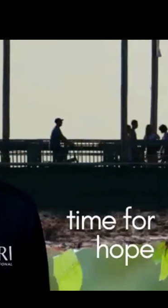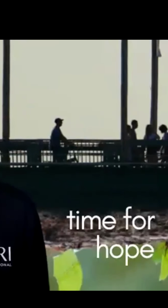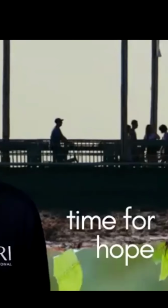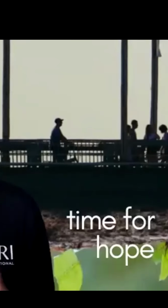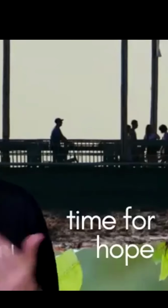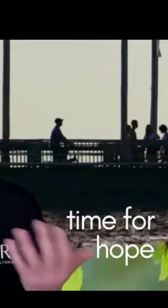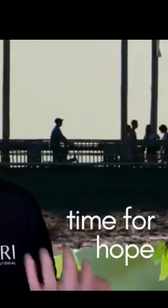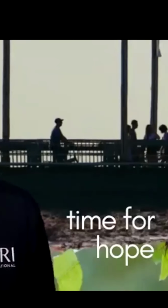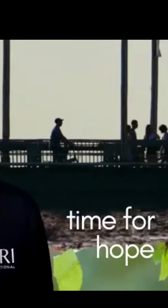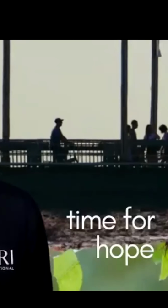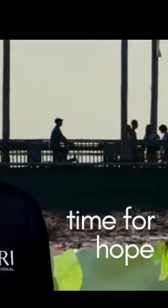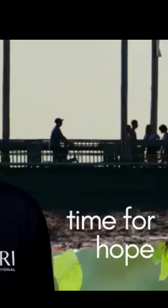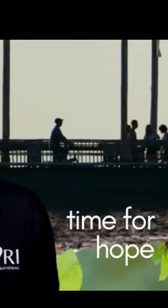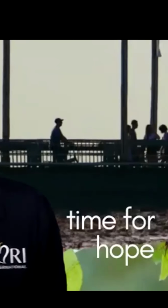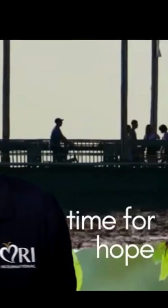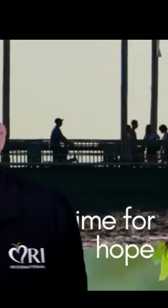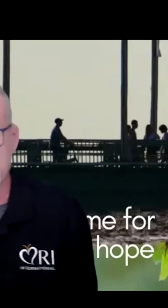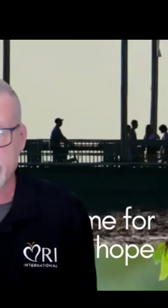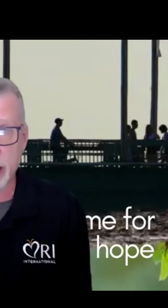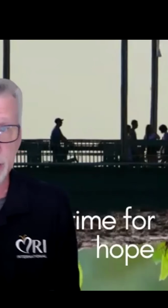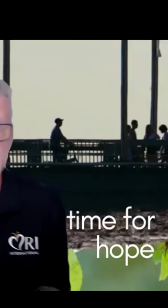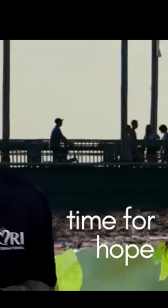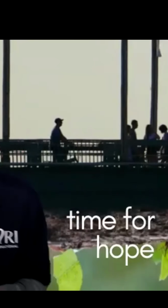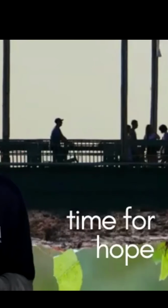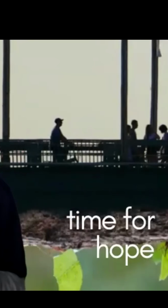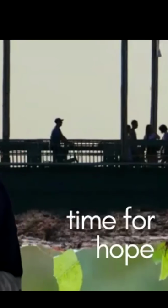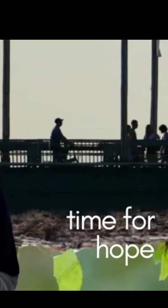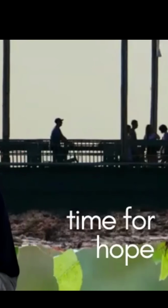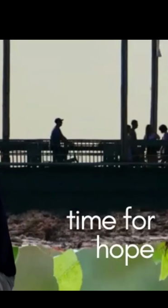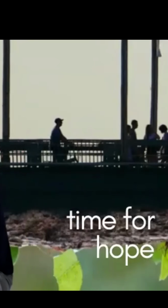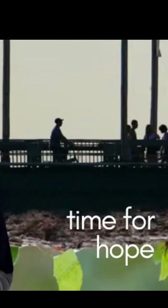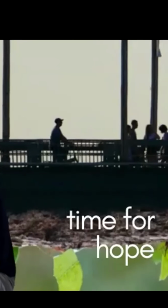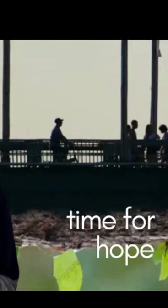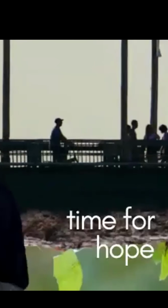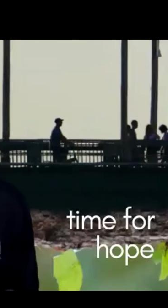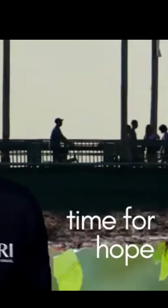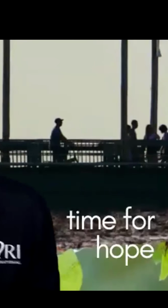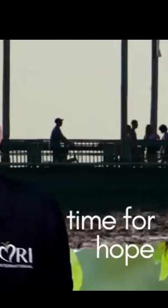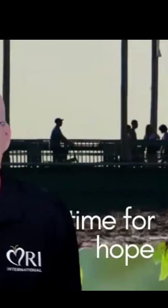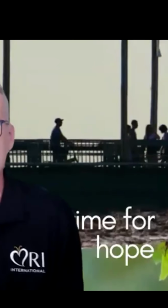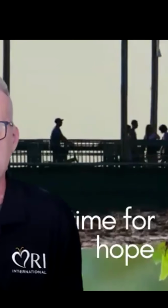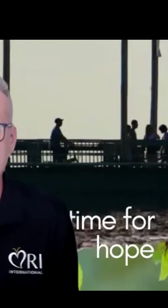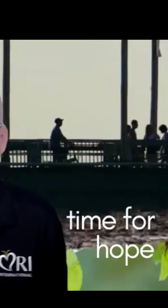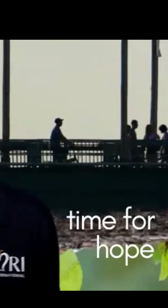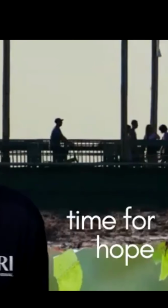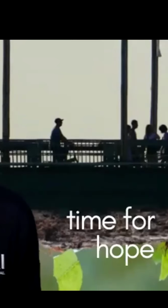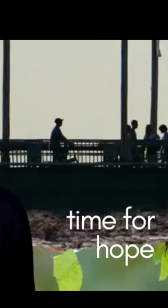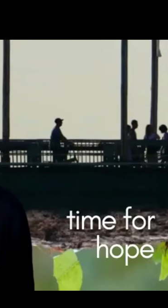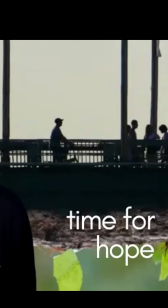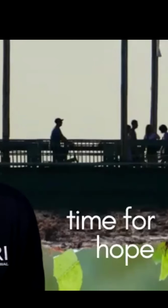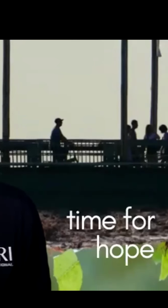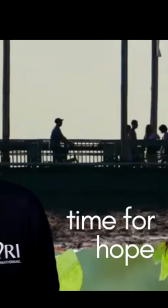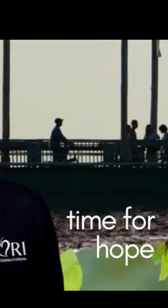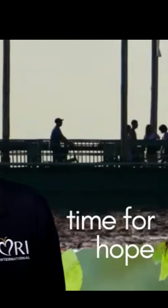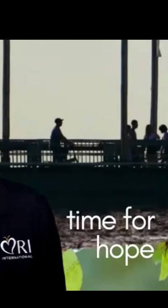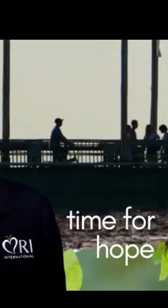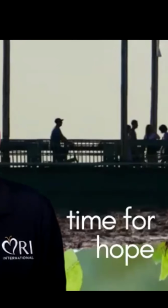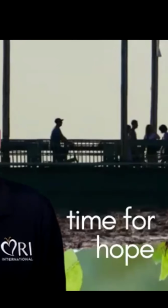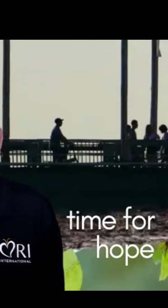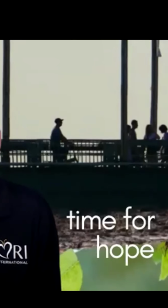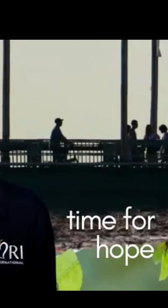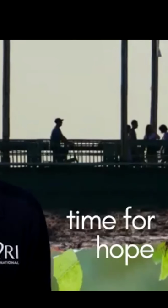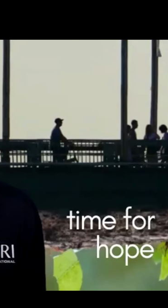If that is true, we can say that about anybody working in the environment, not just peers, because none of us have lived a life without some sort of trauma or some